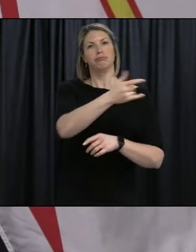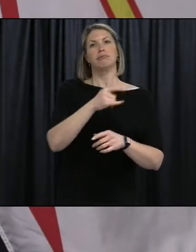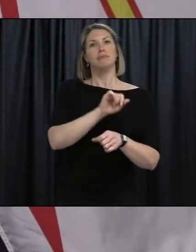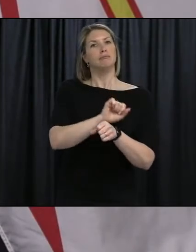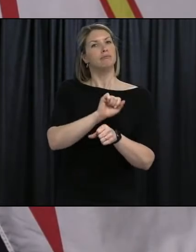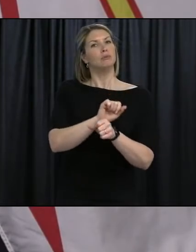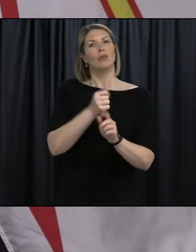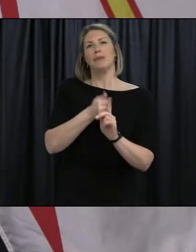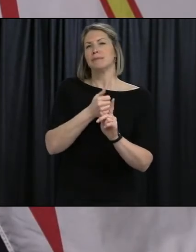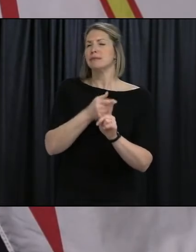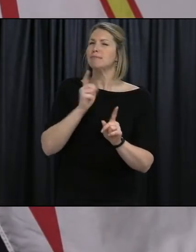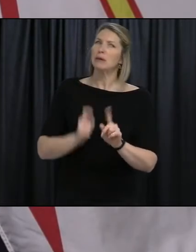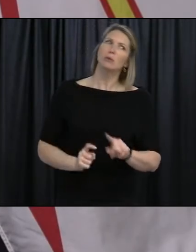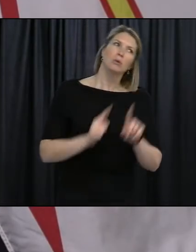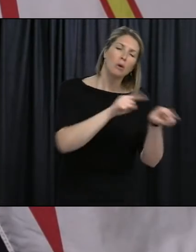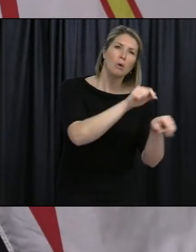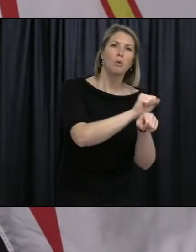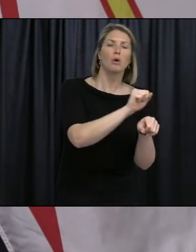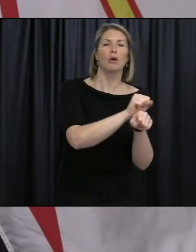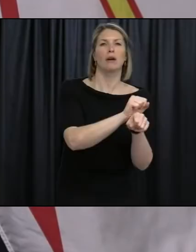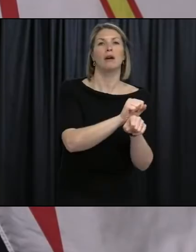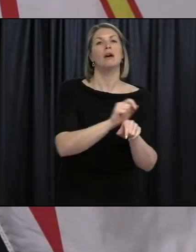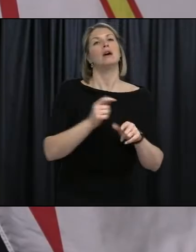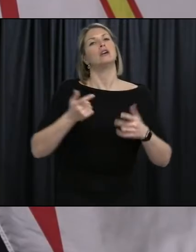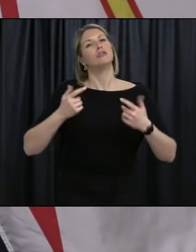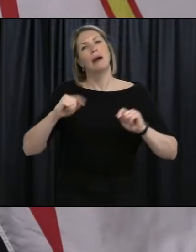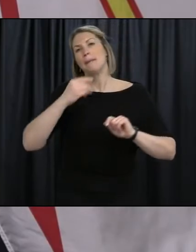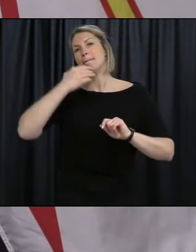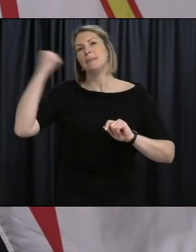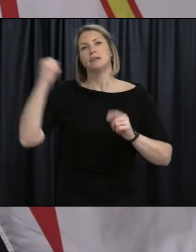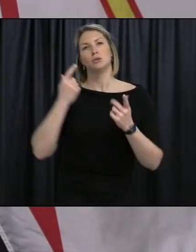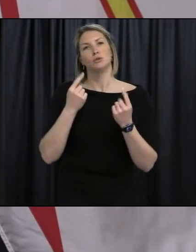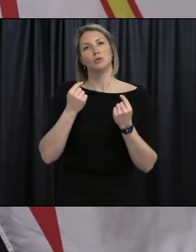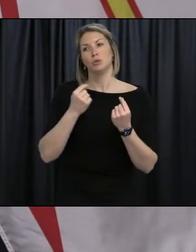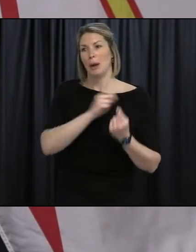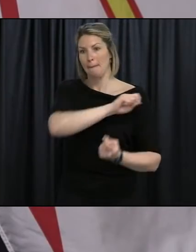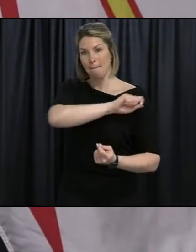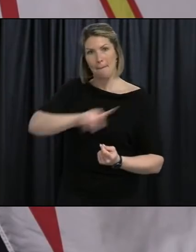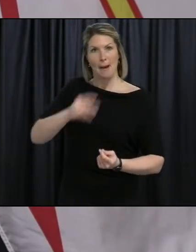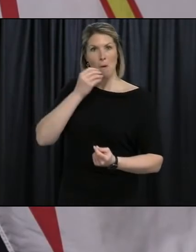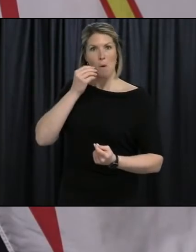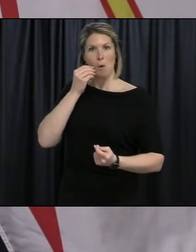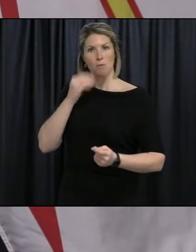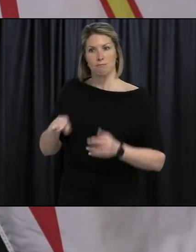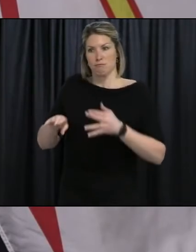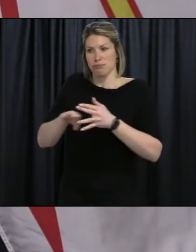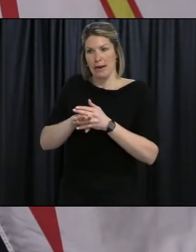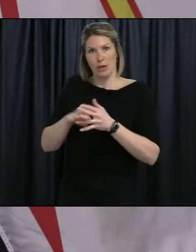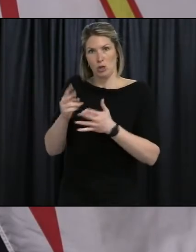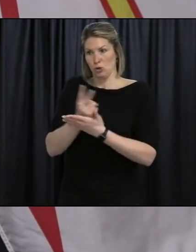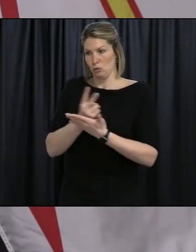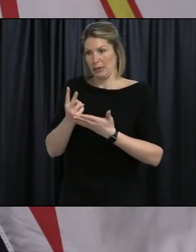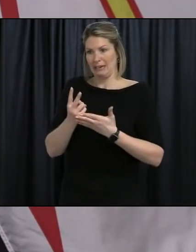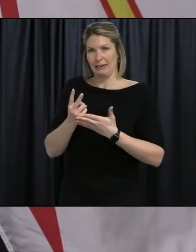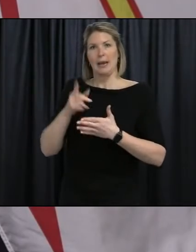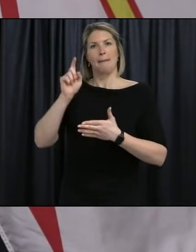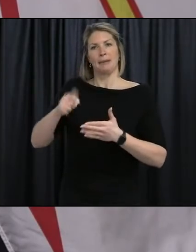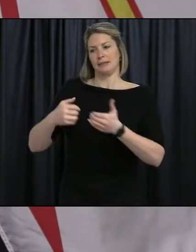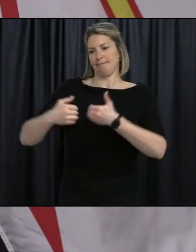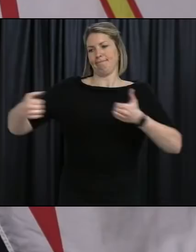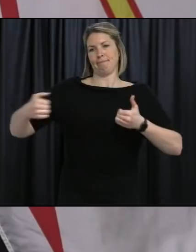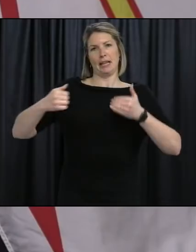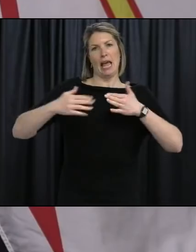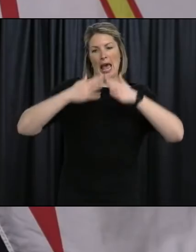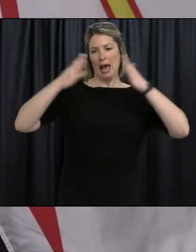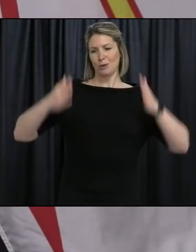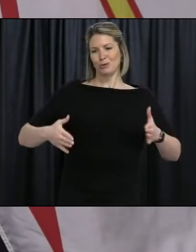testing protocols, but must isolate away from household members upon return for 14 days. They are not able to avail of